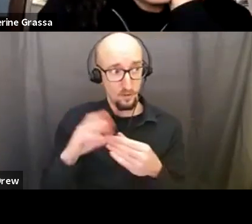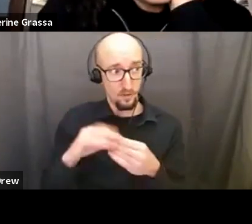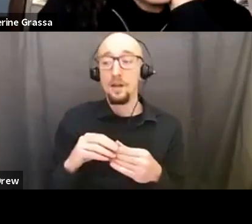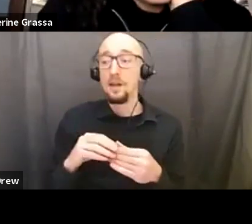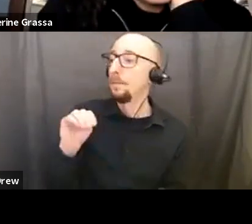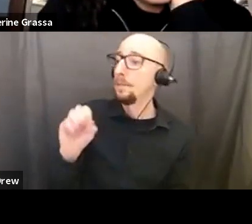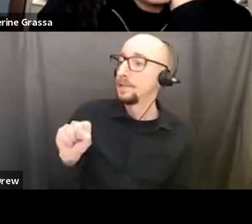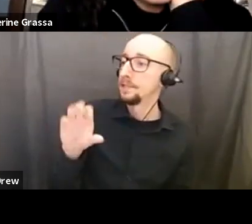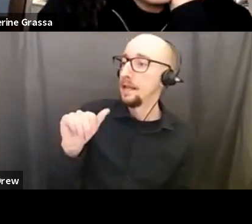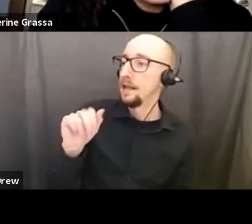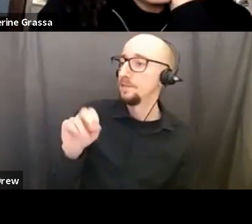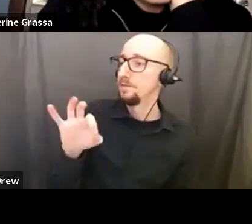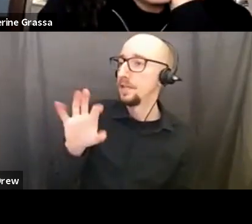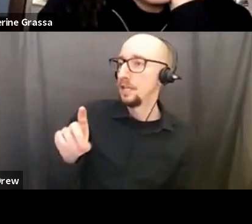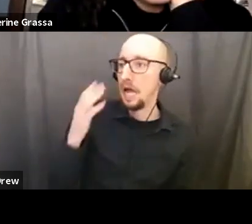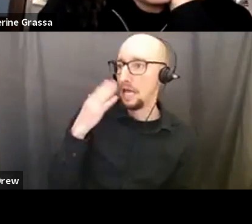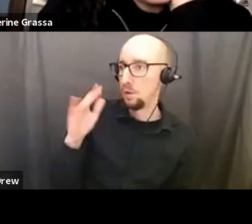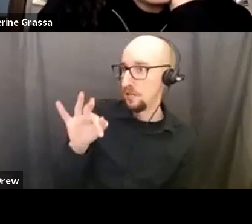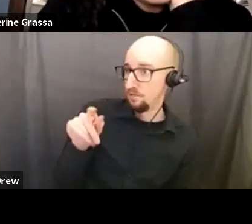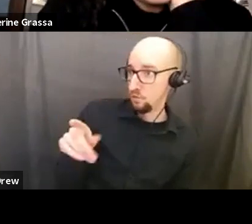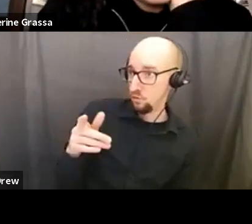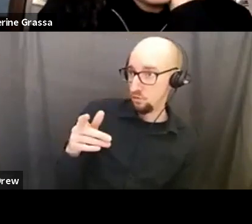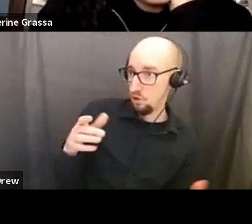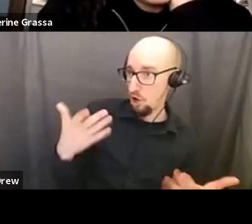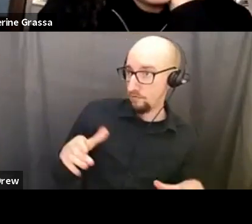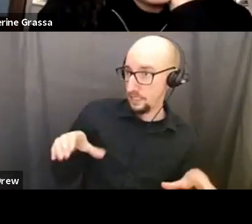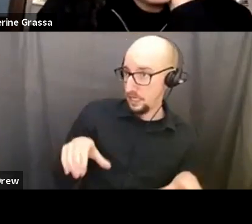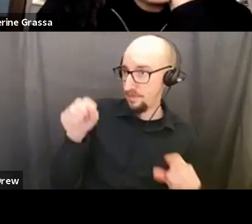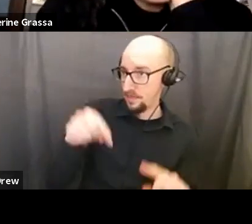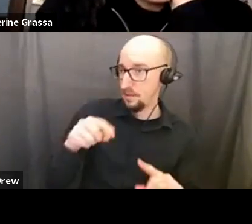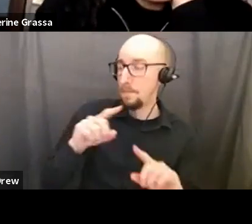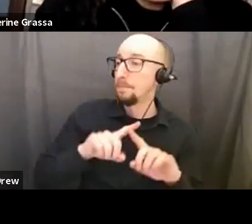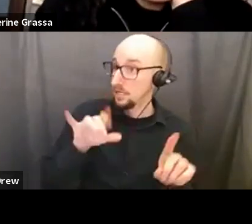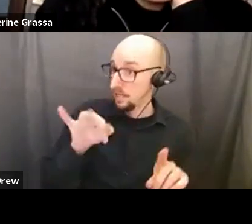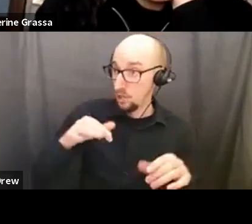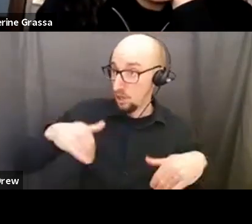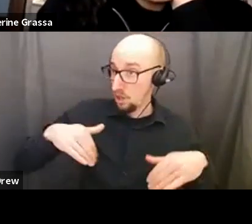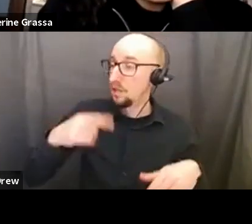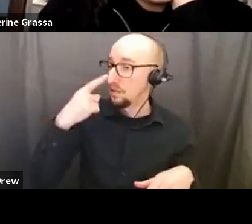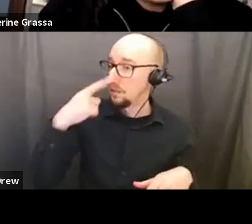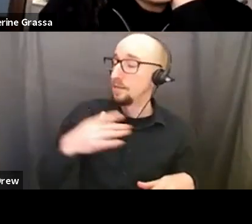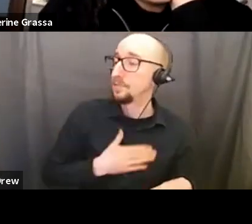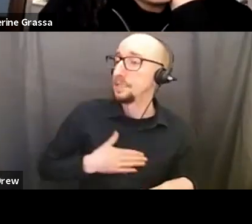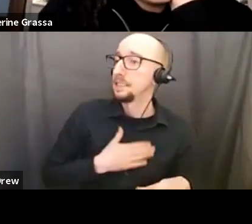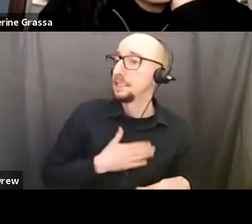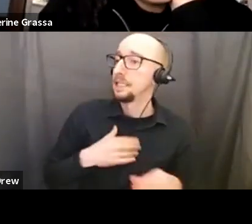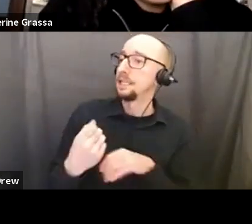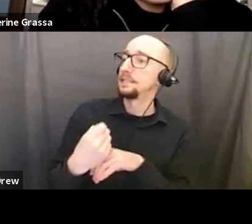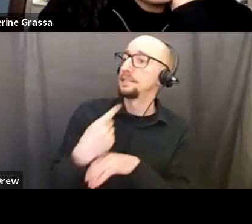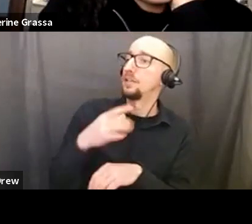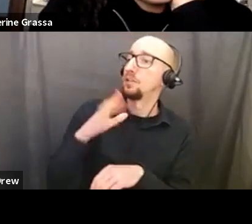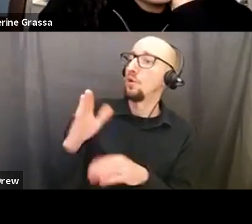Ms. Canfield, I don't know if you've done so already, but if you haven't, could you please send